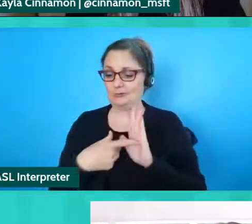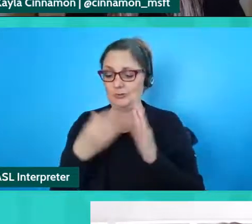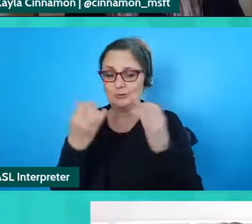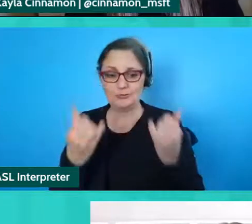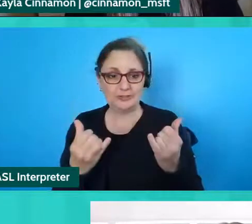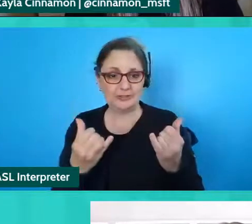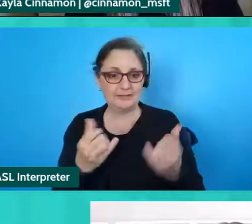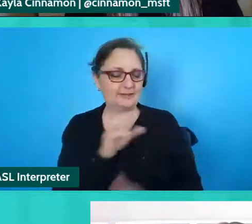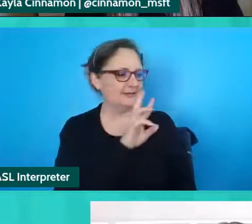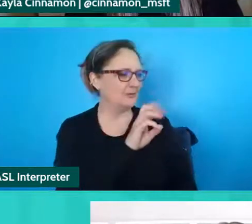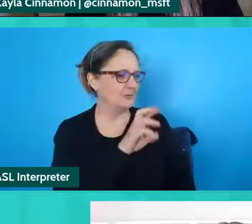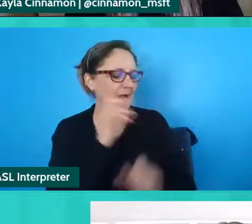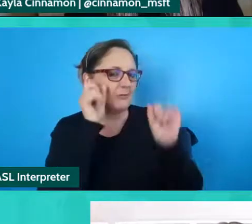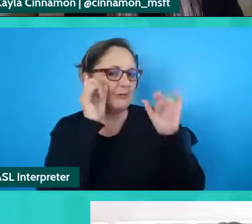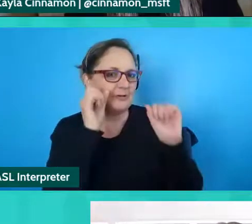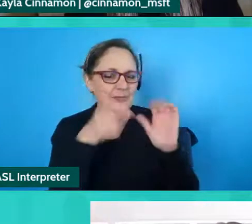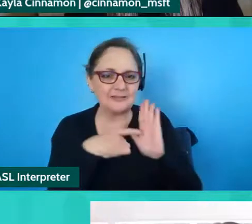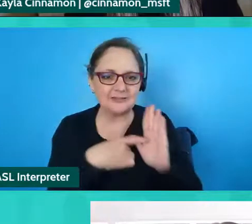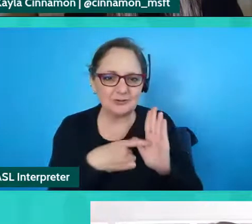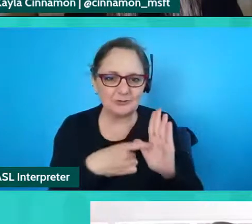what an amazing show. And,